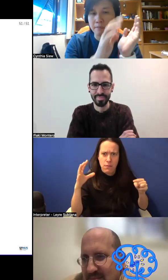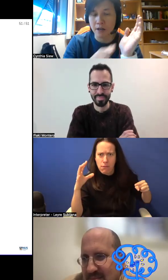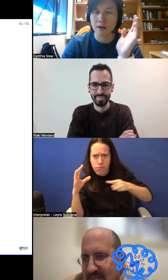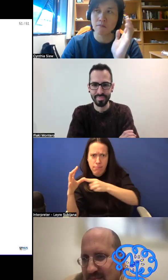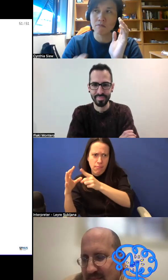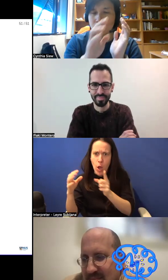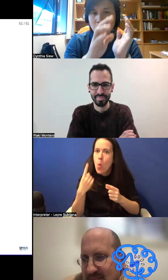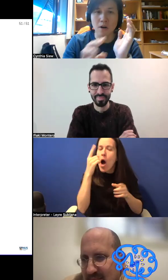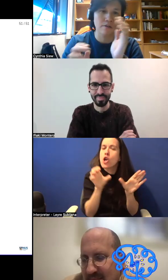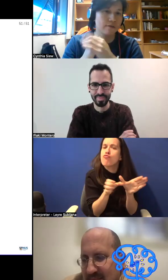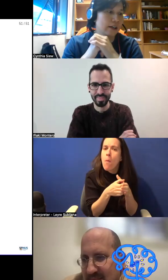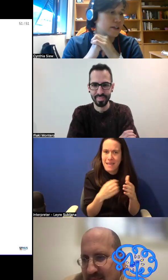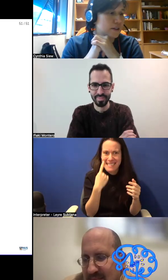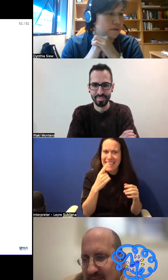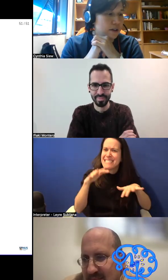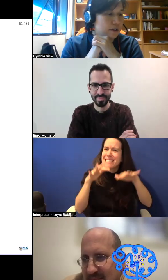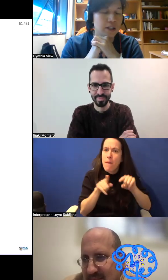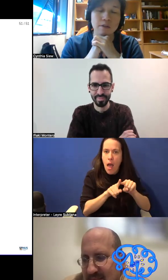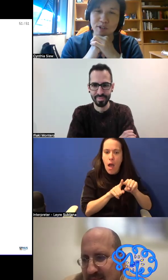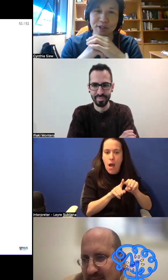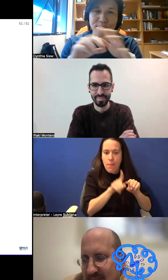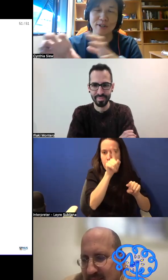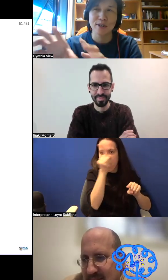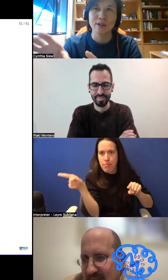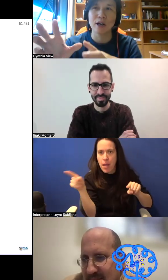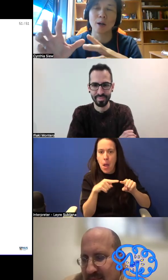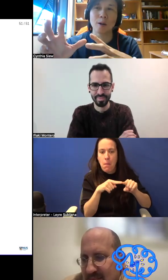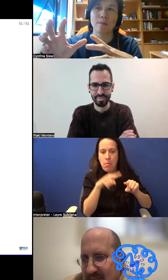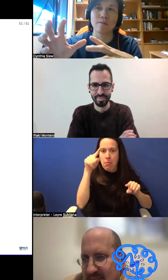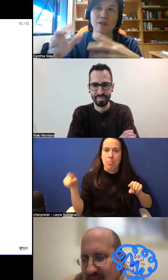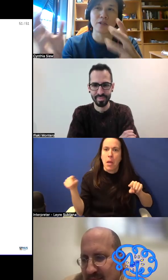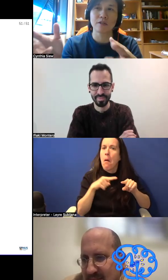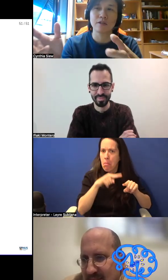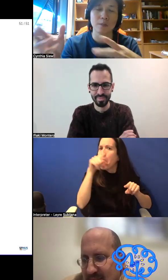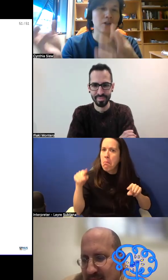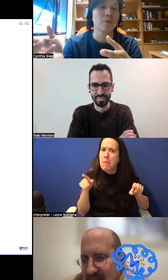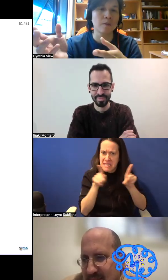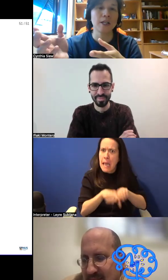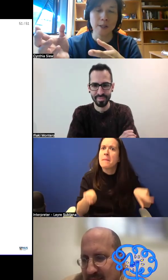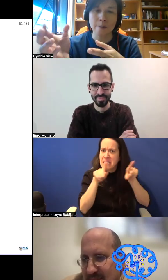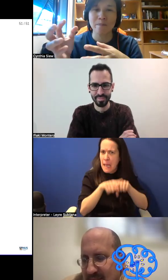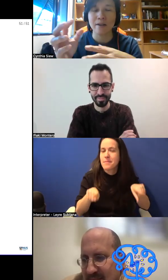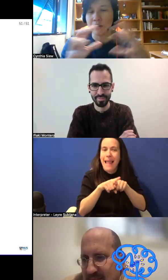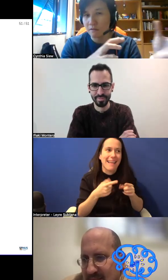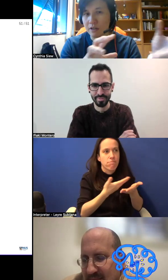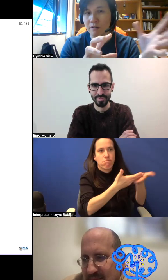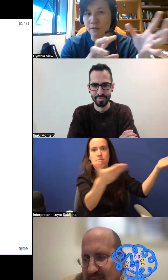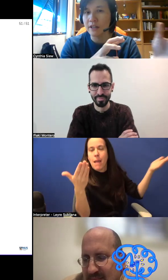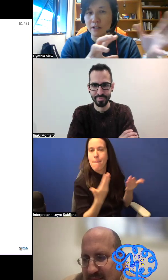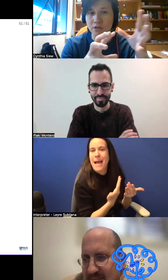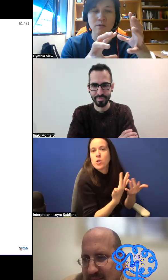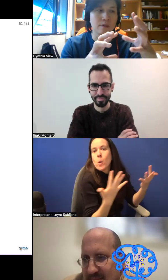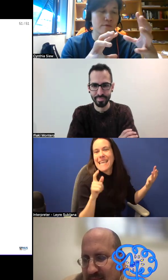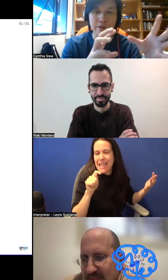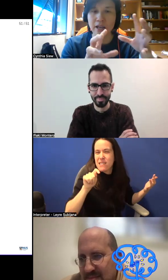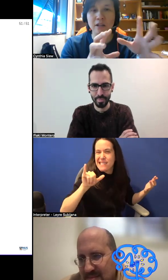similar drop off, I guess, that we see with uh, the typical population. And then we find